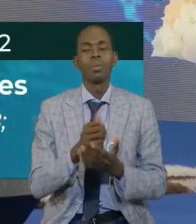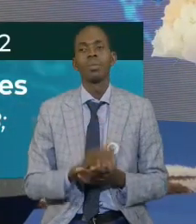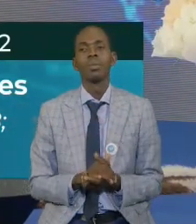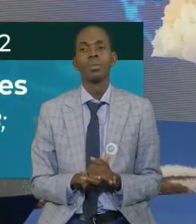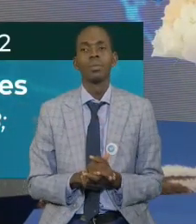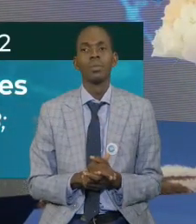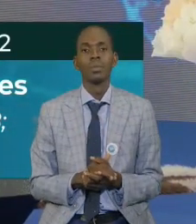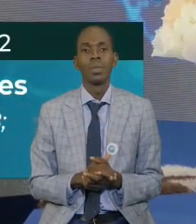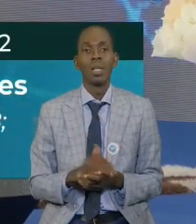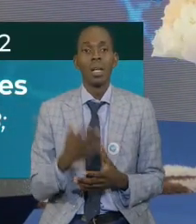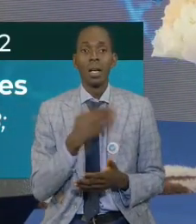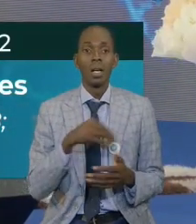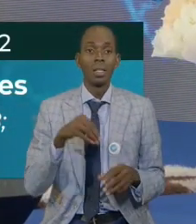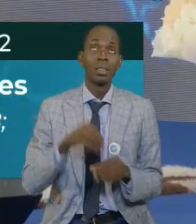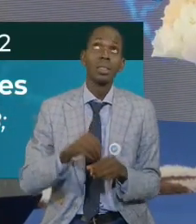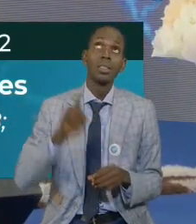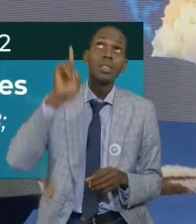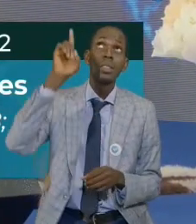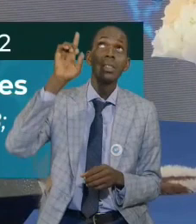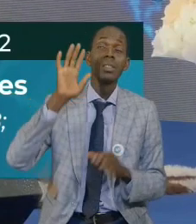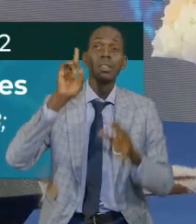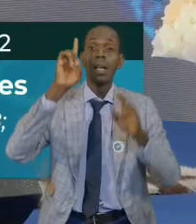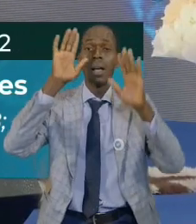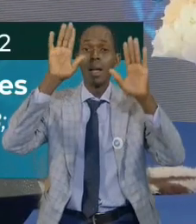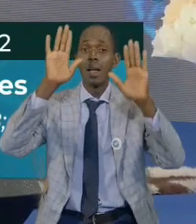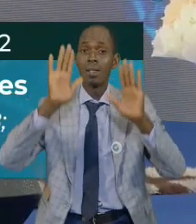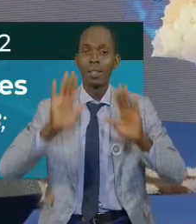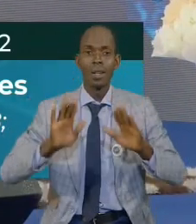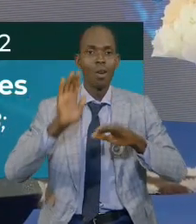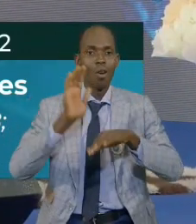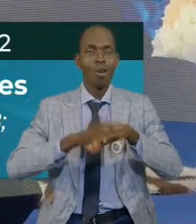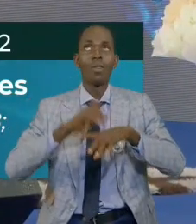and in his Excellency on the sky